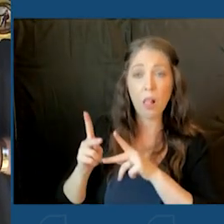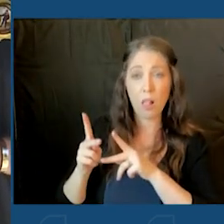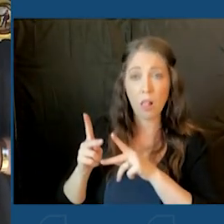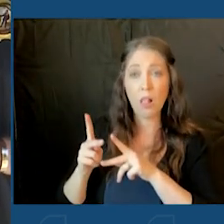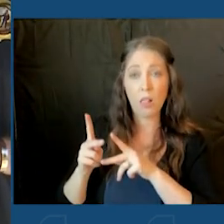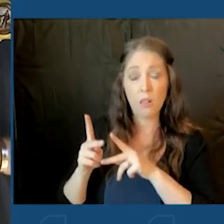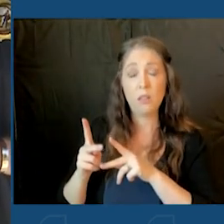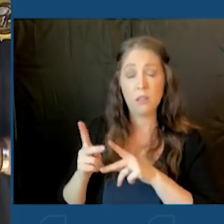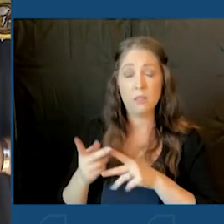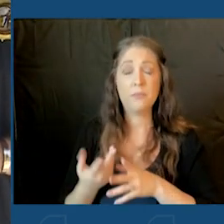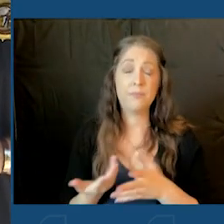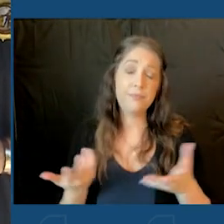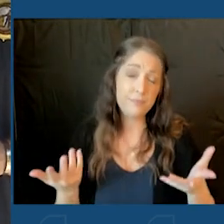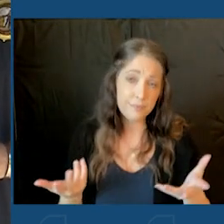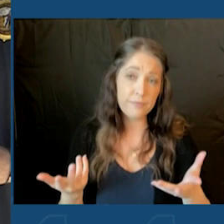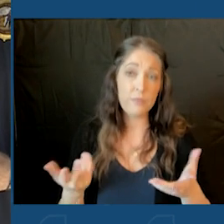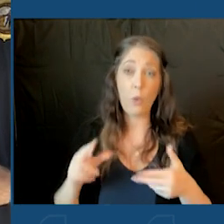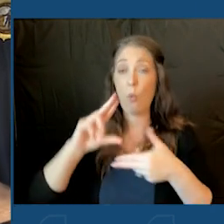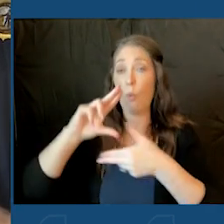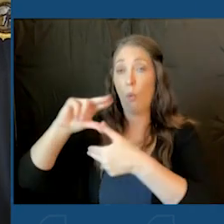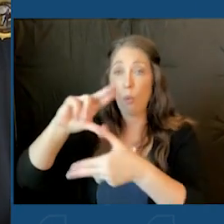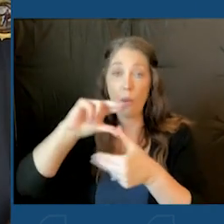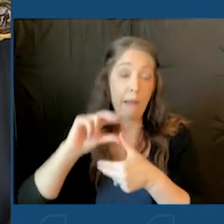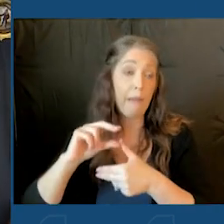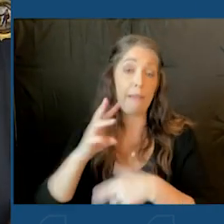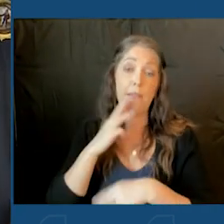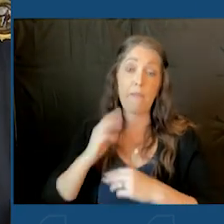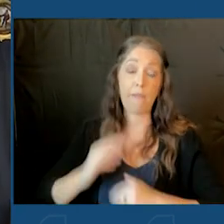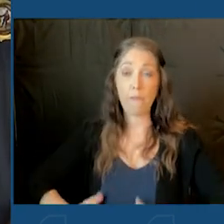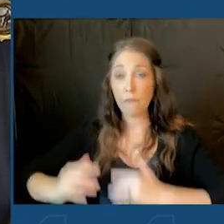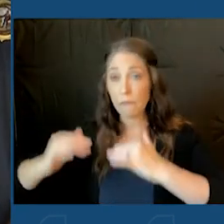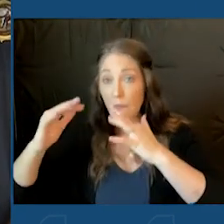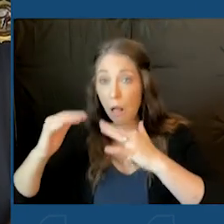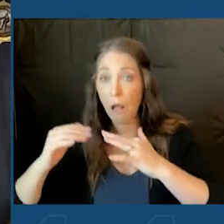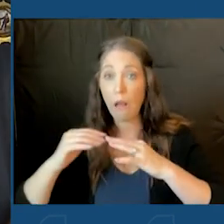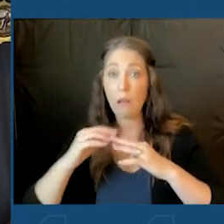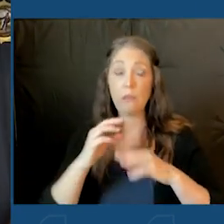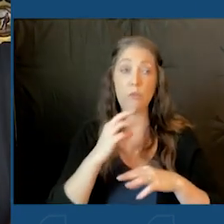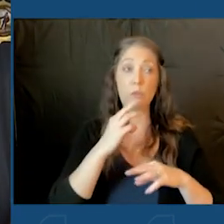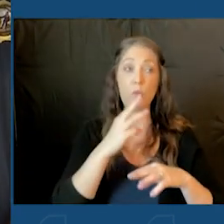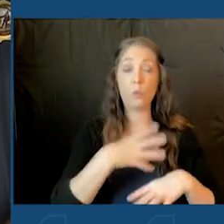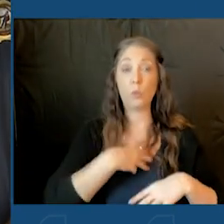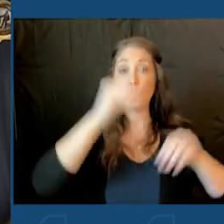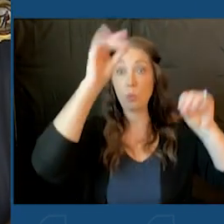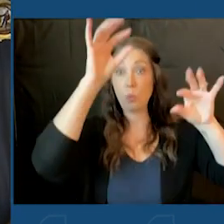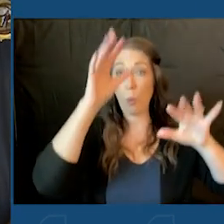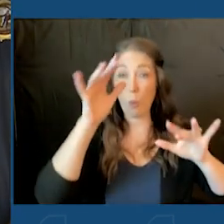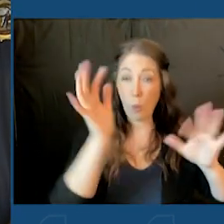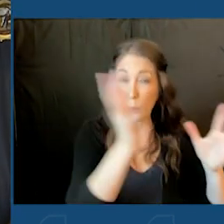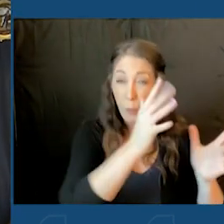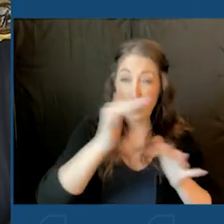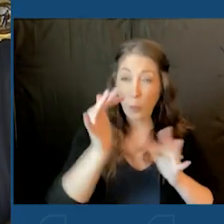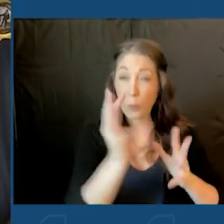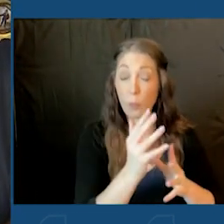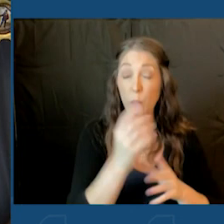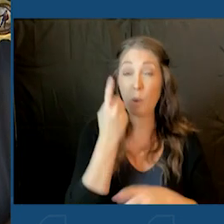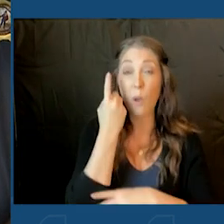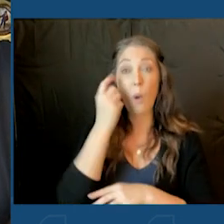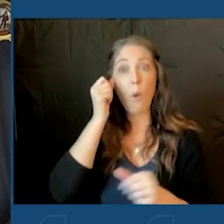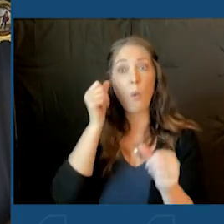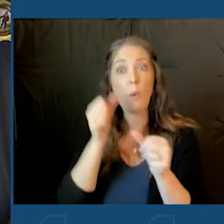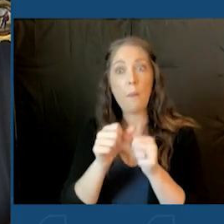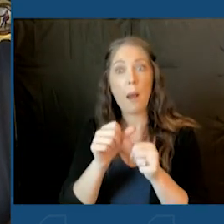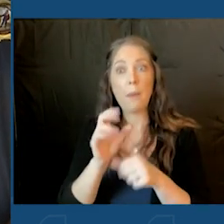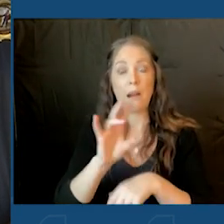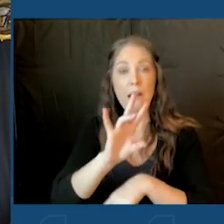ceiling. So whether it's hurricanes, floods, blizzards, it wasn't that long ago. We had 7 feet of snow over 3 days in Buffalo.